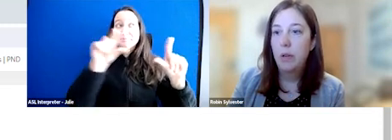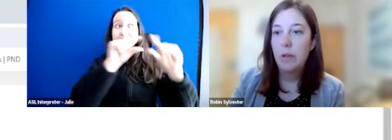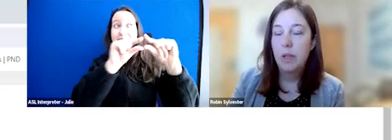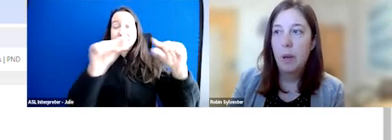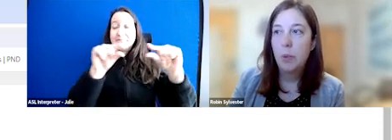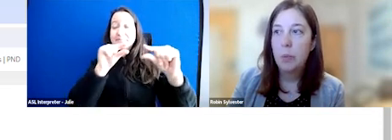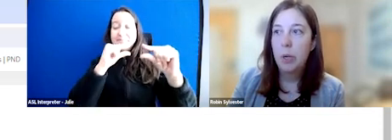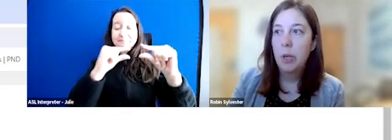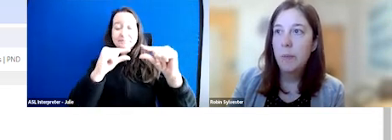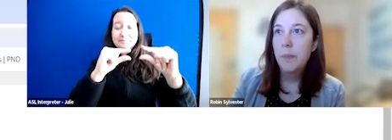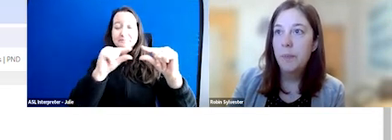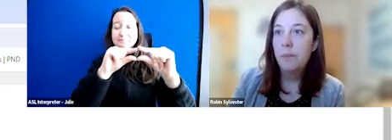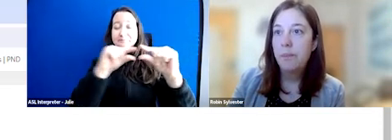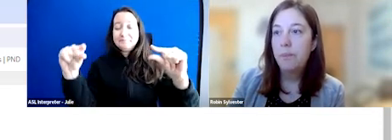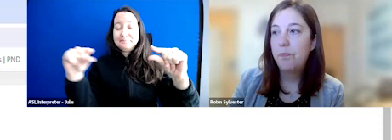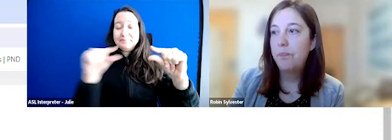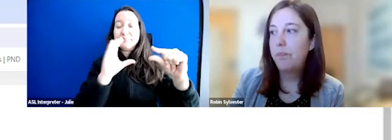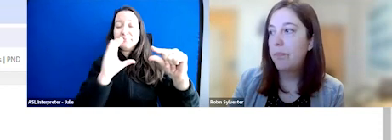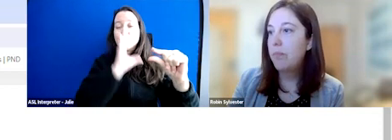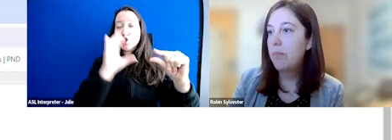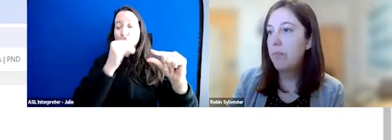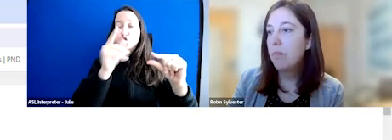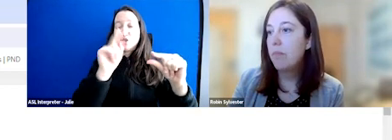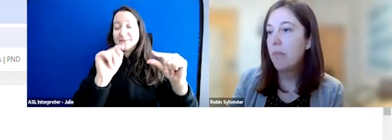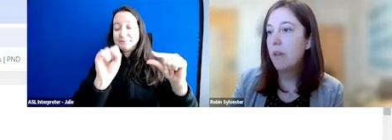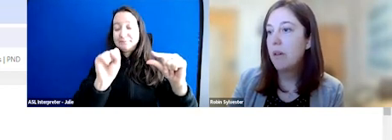located here in the top toolbar.